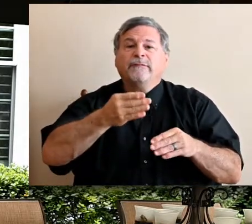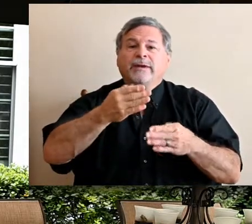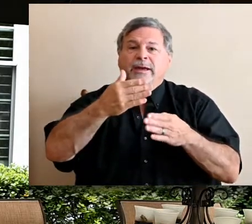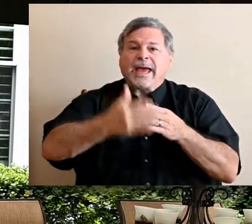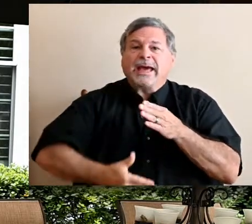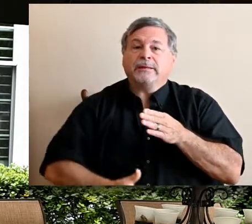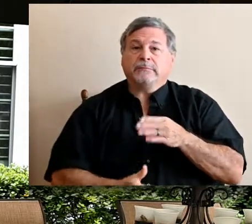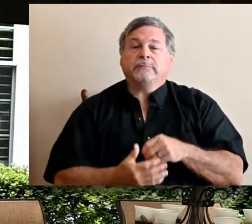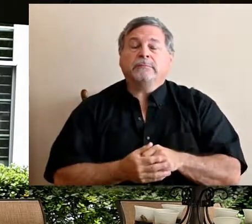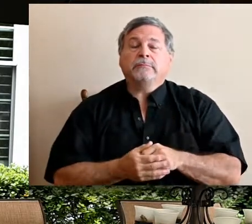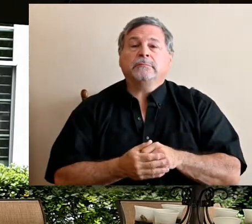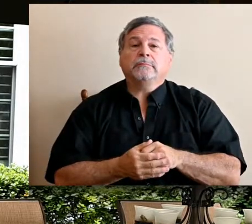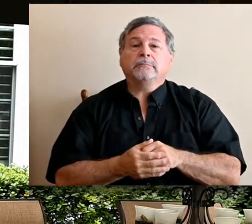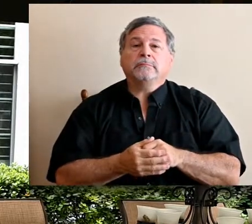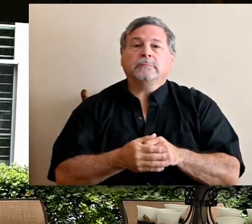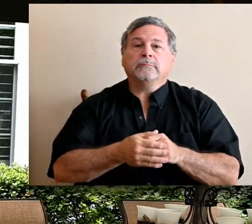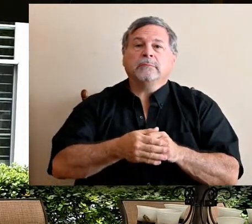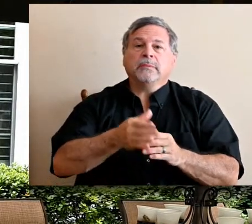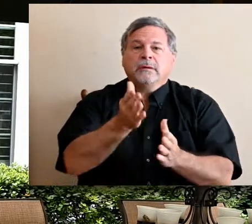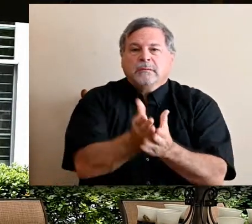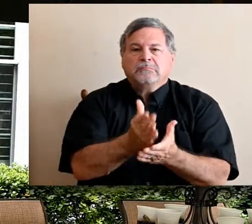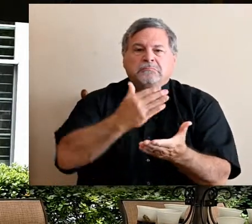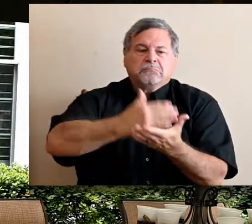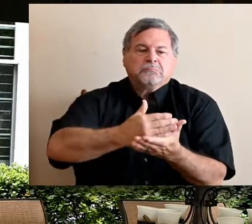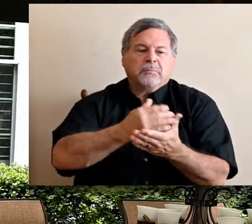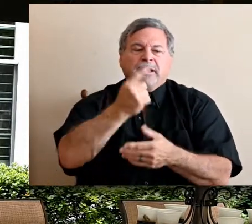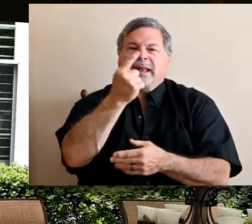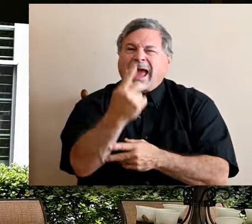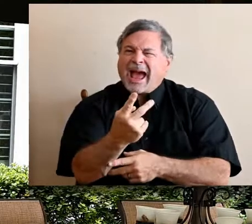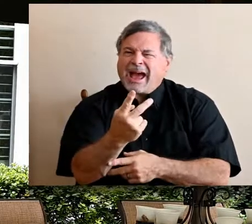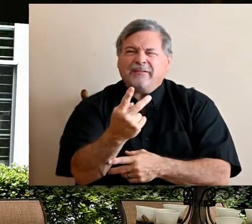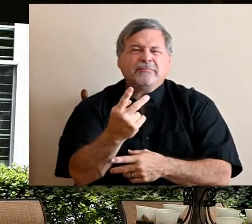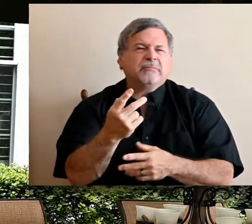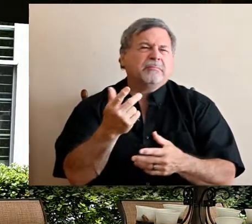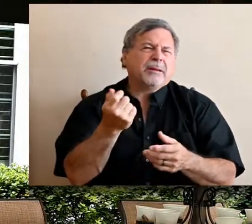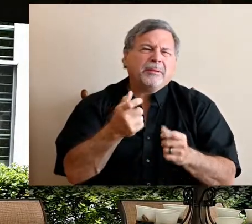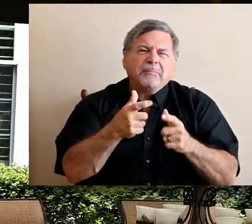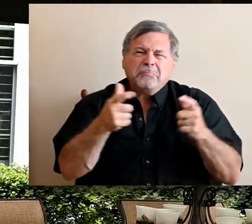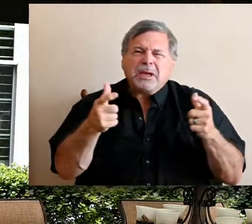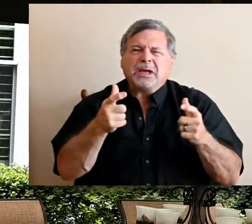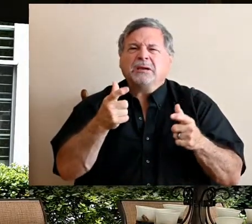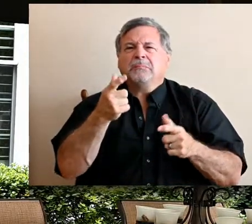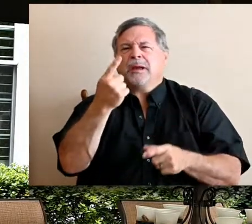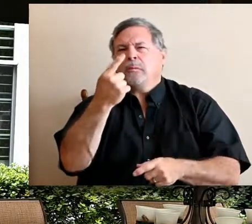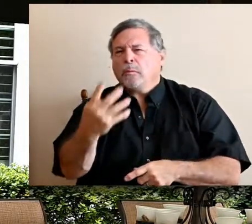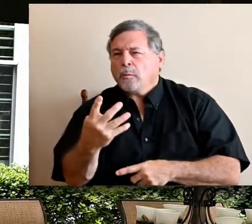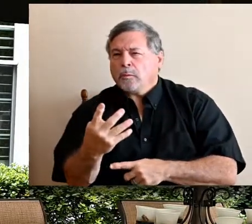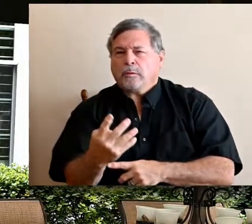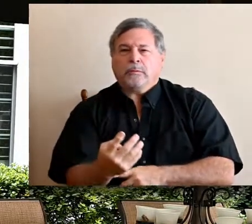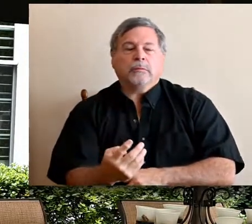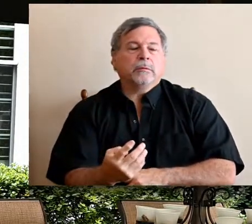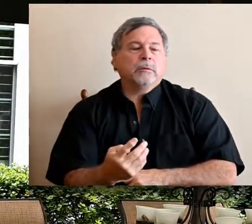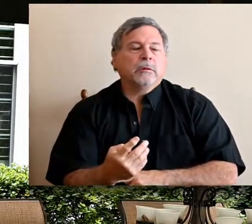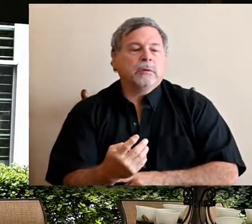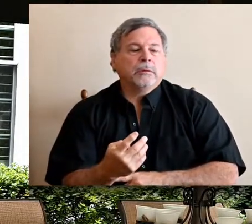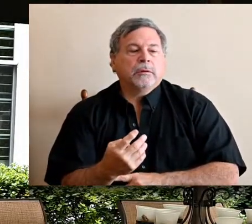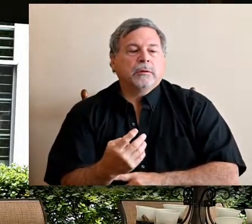end, slice them at least in half. If they're pretty big, you may want to quarter them.